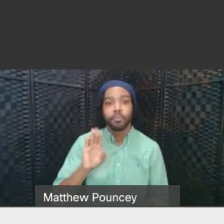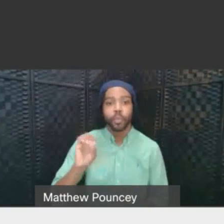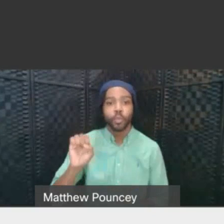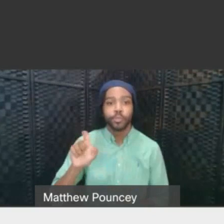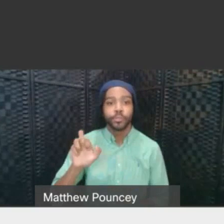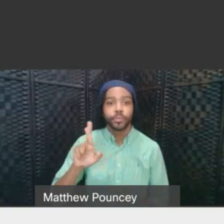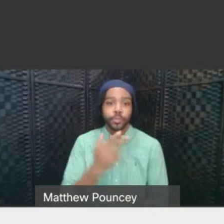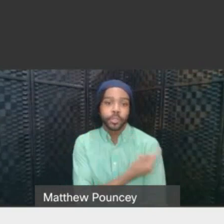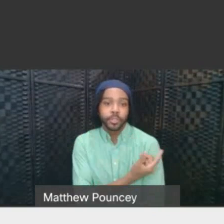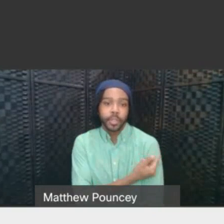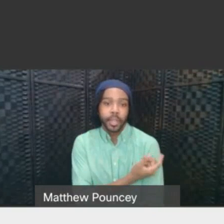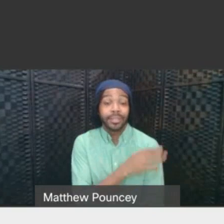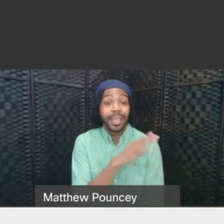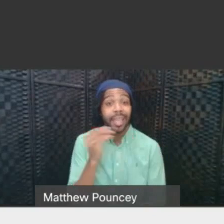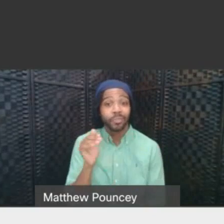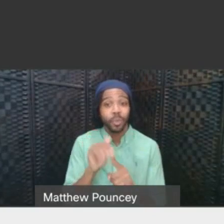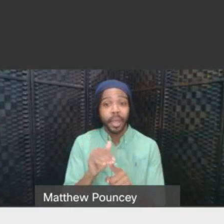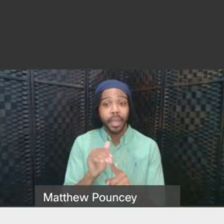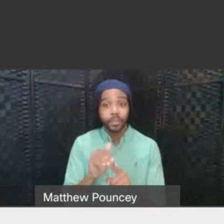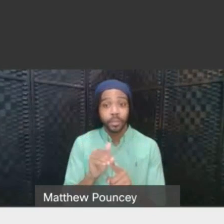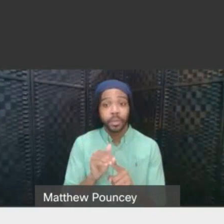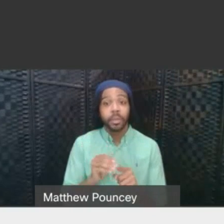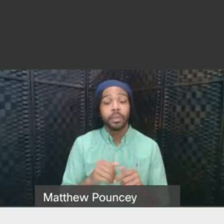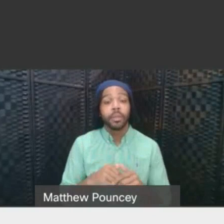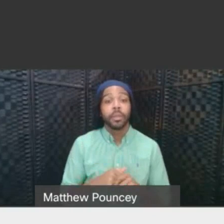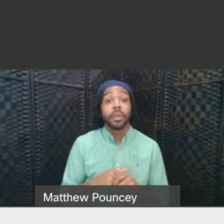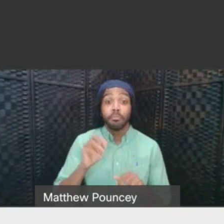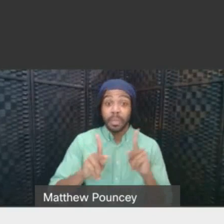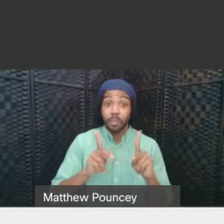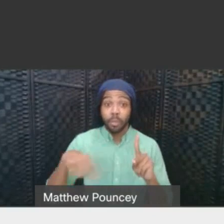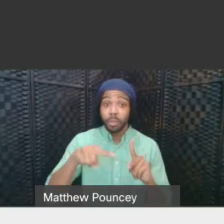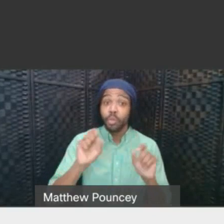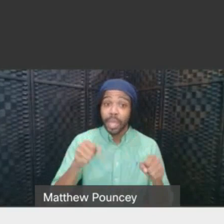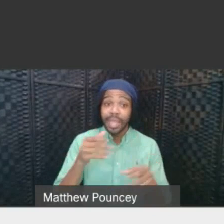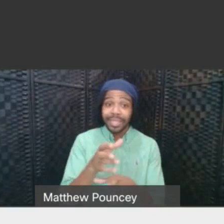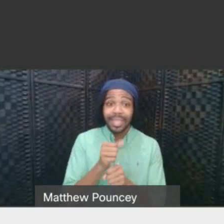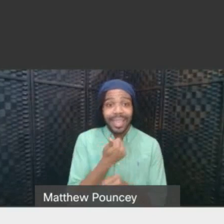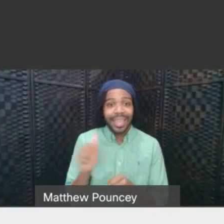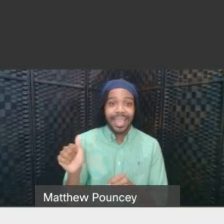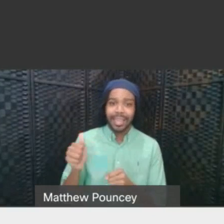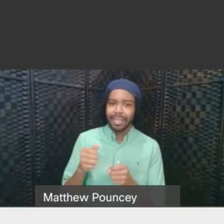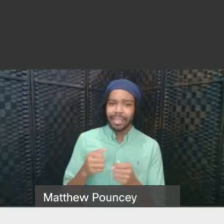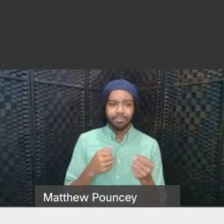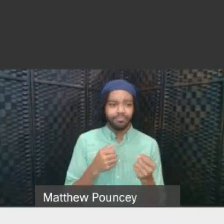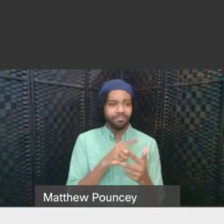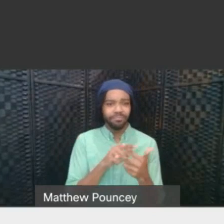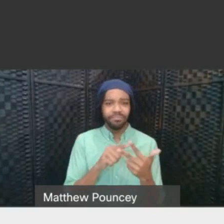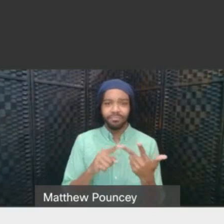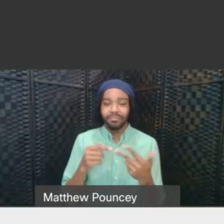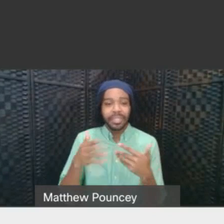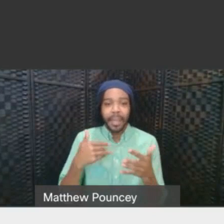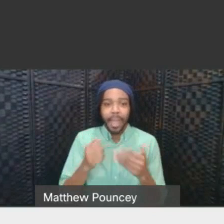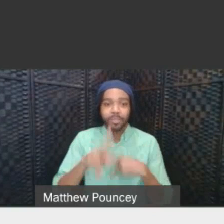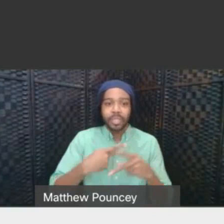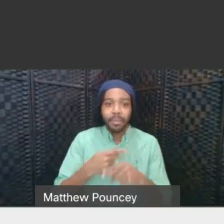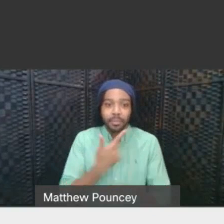And just as a reminder, people can get any booster. So regardless of the either shot or shots